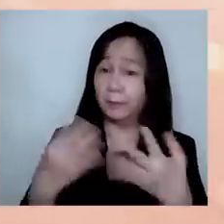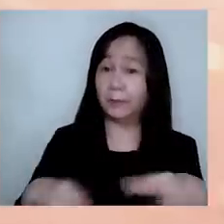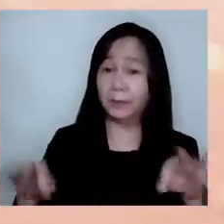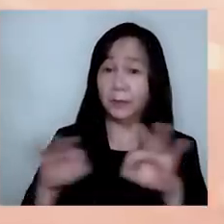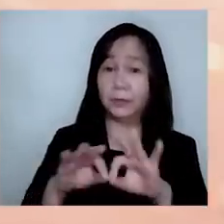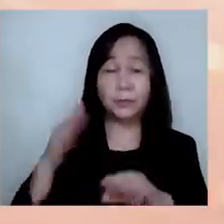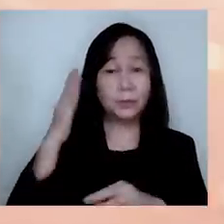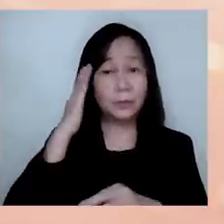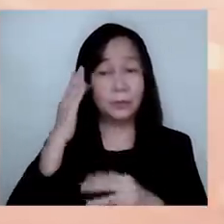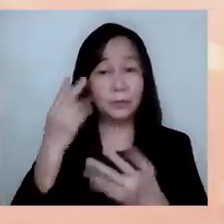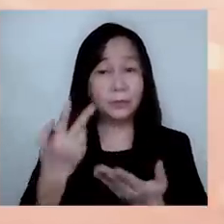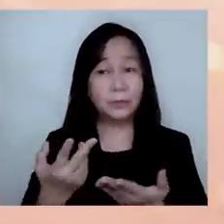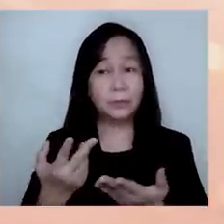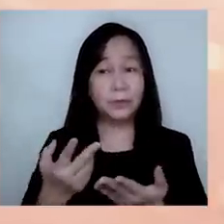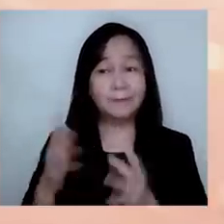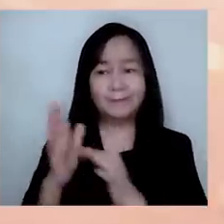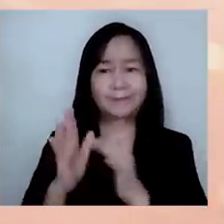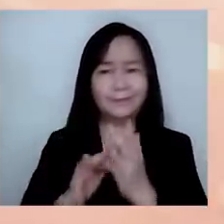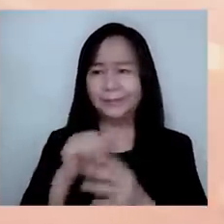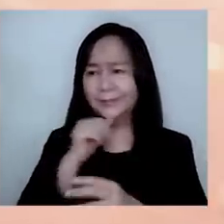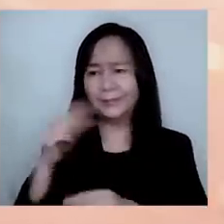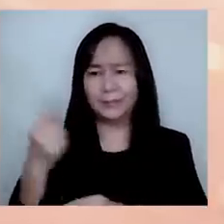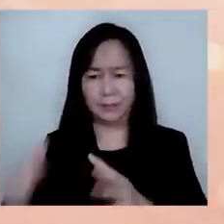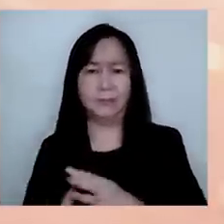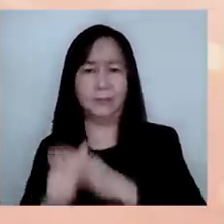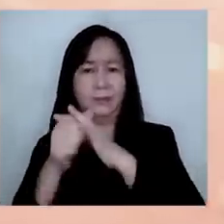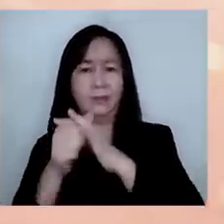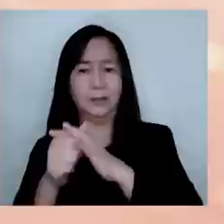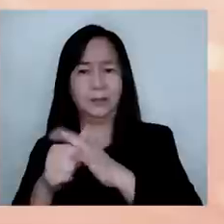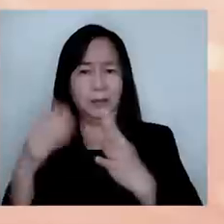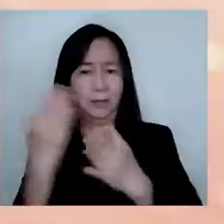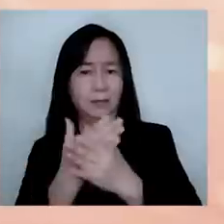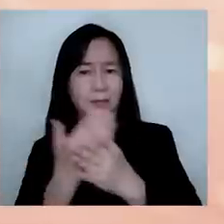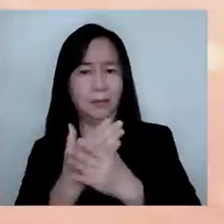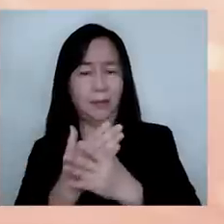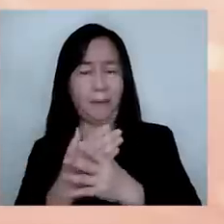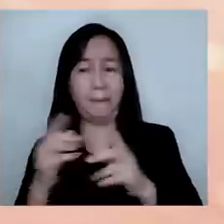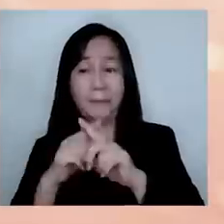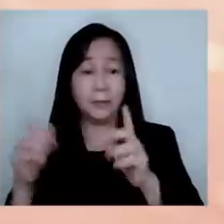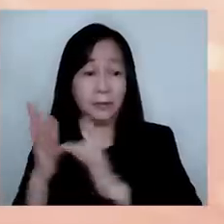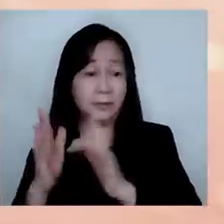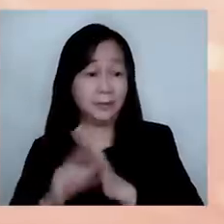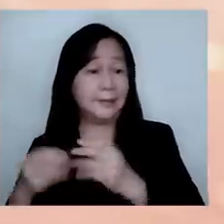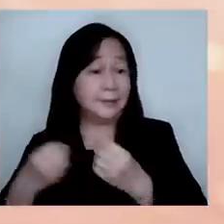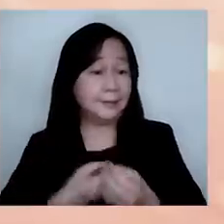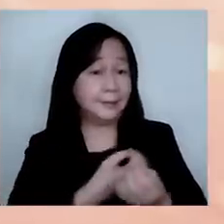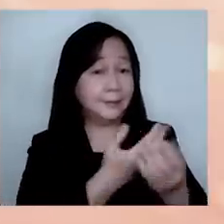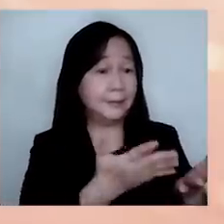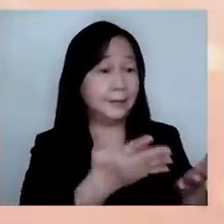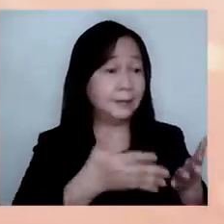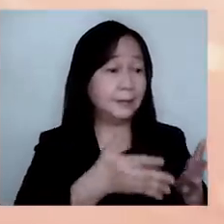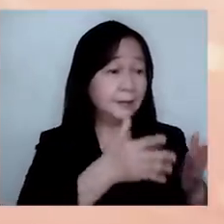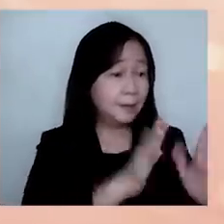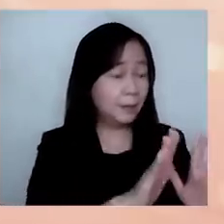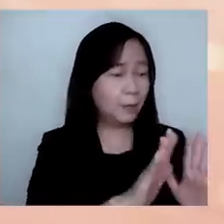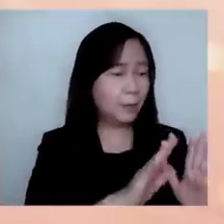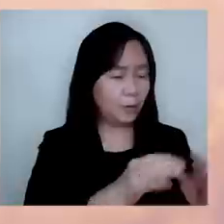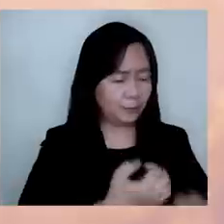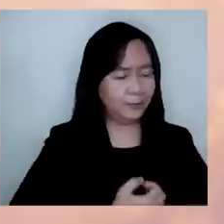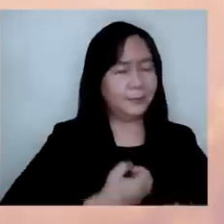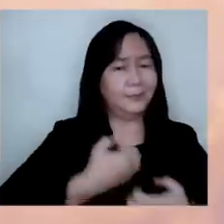not simply appear and intrude he gave them the space to heir to one another their ideas and